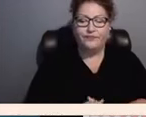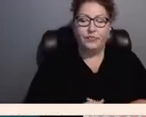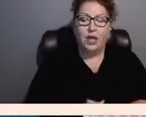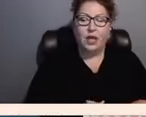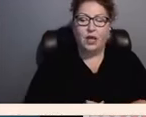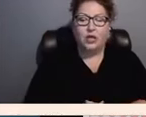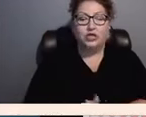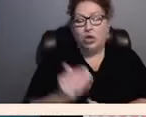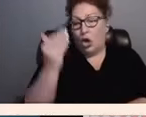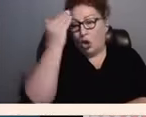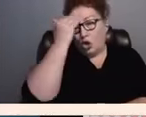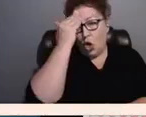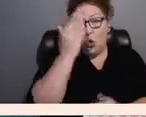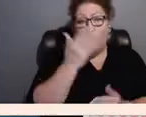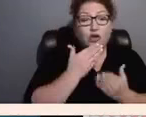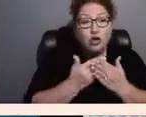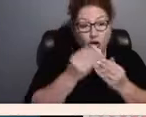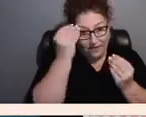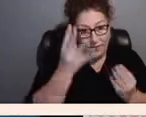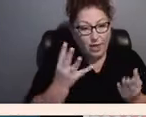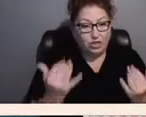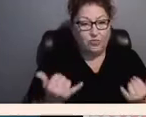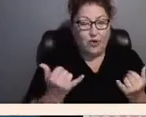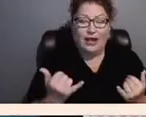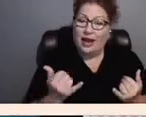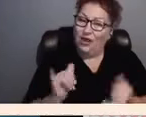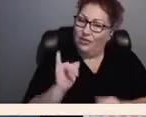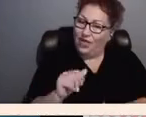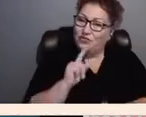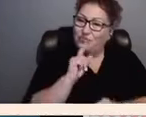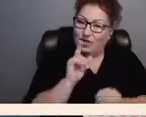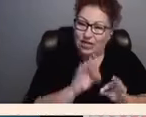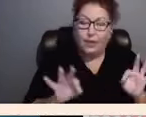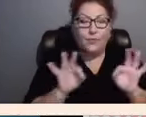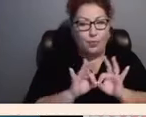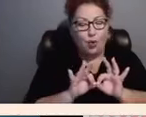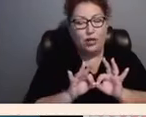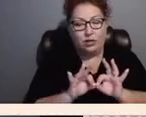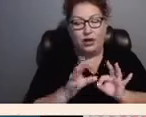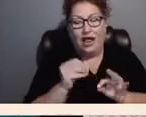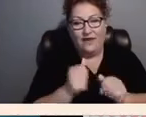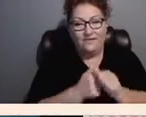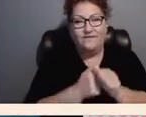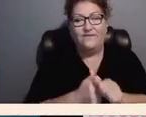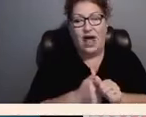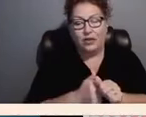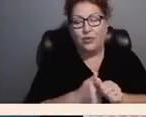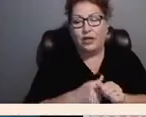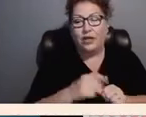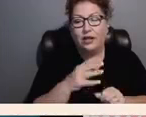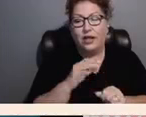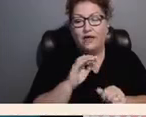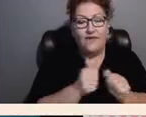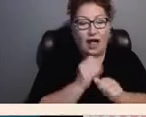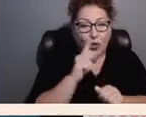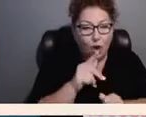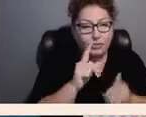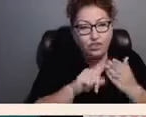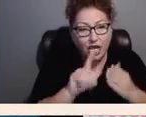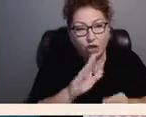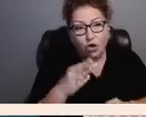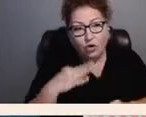good information right now is really important, and following up, checking your credit report and your credit scores, watching your